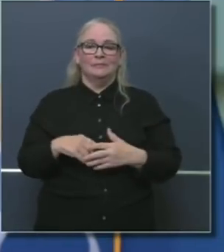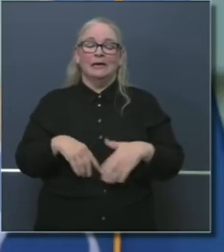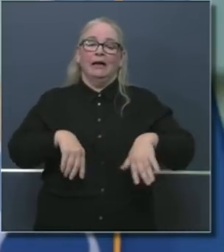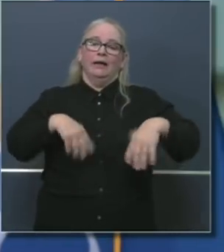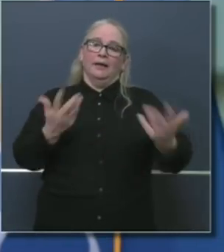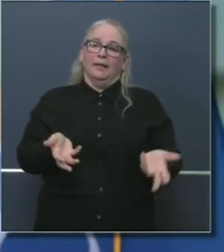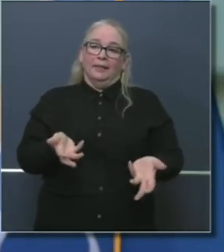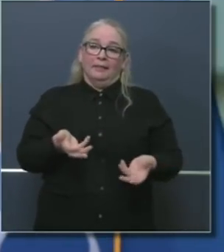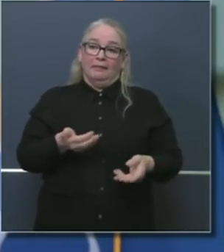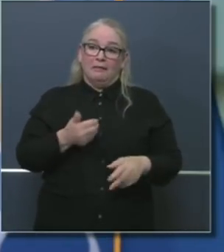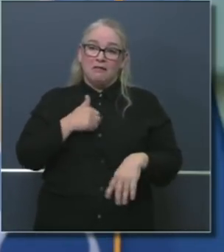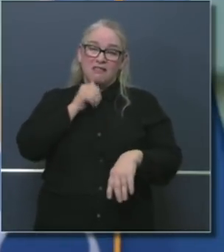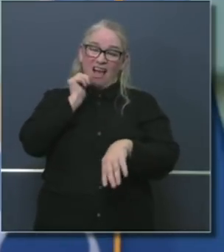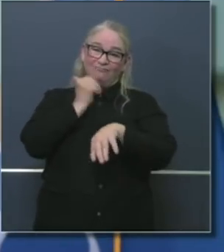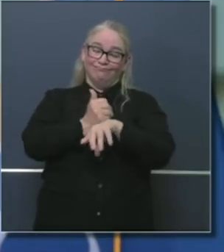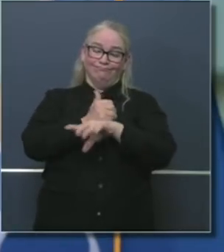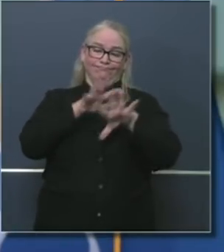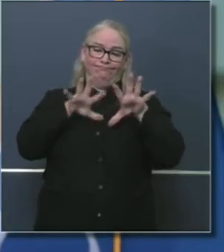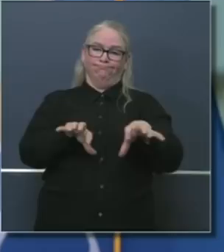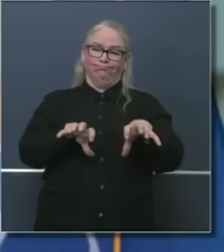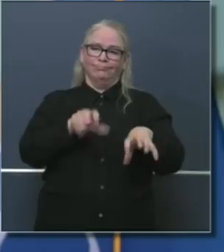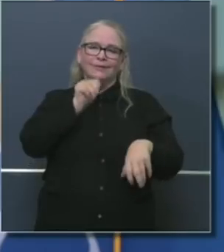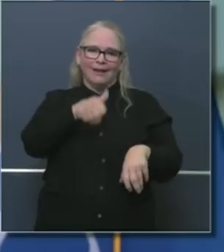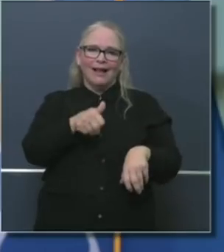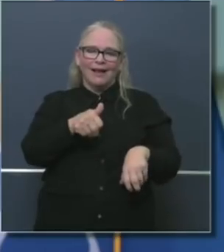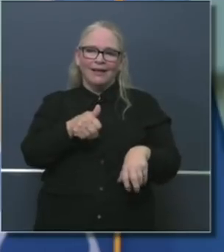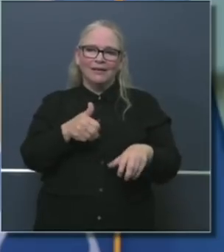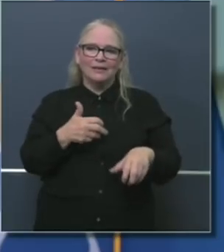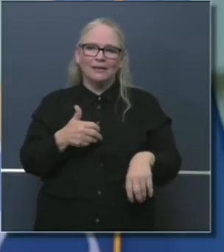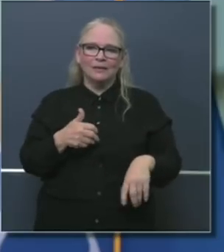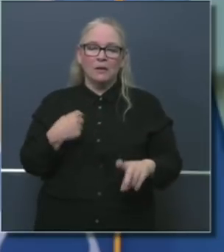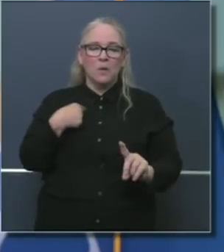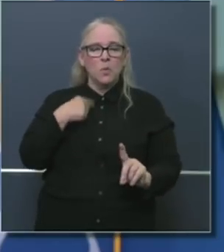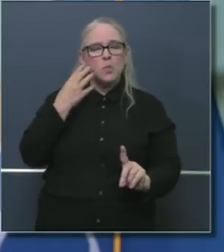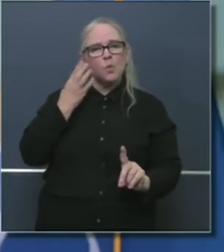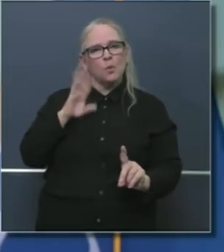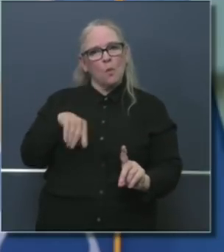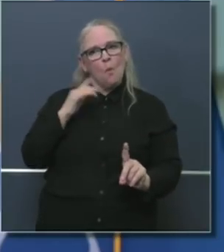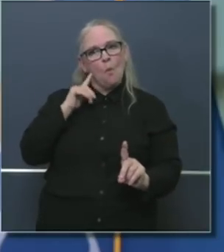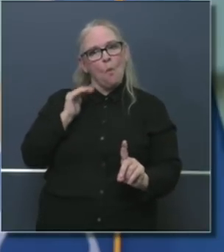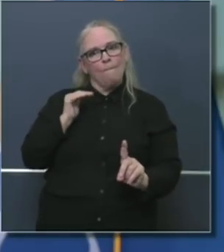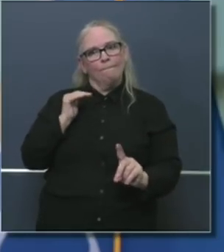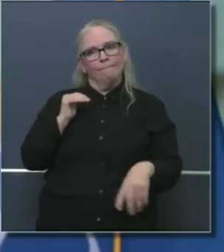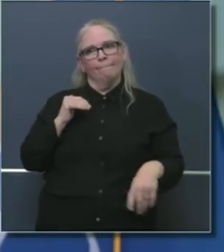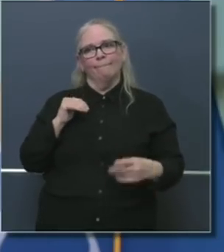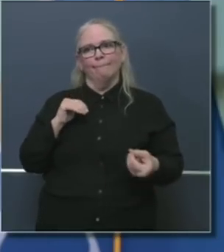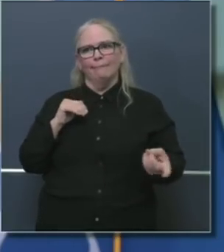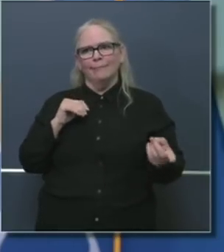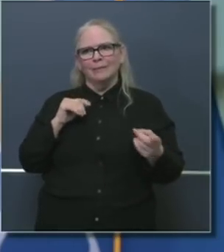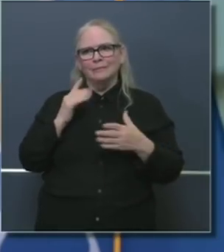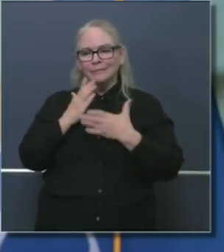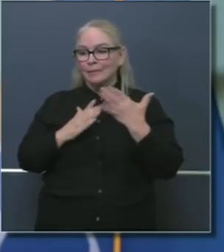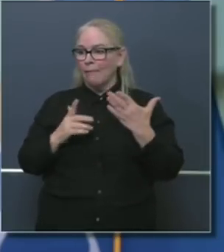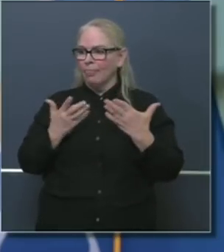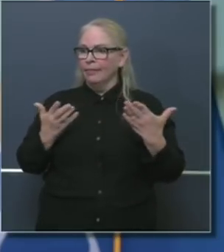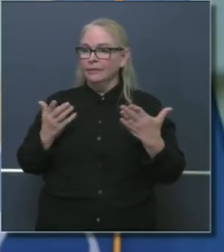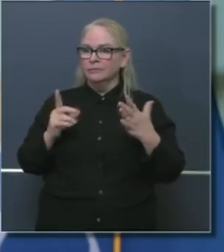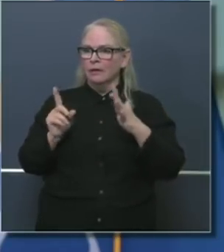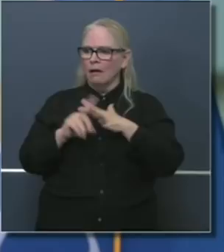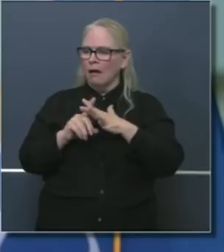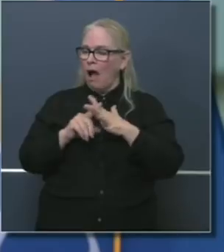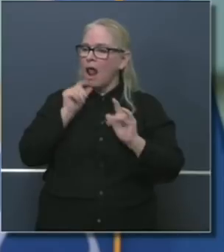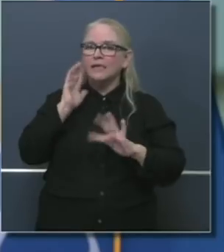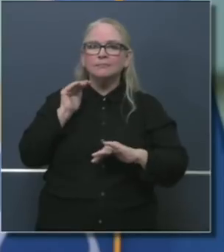with people across sectors and to address unintended, not just intended, consequences of these meaningful modifications